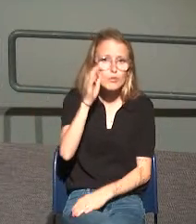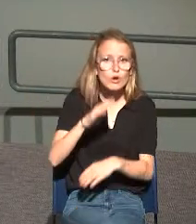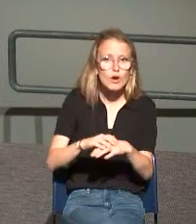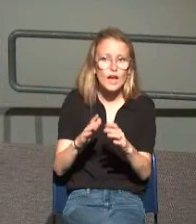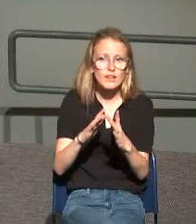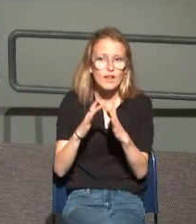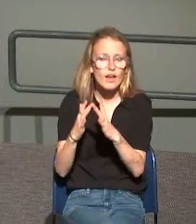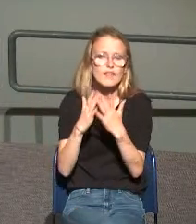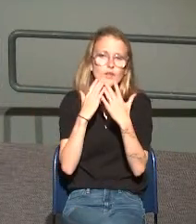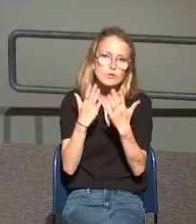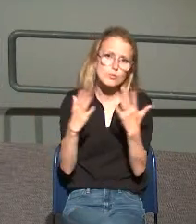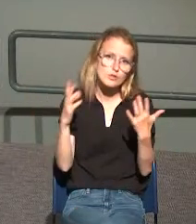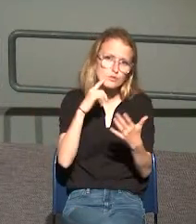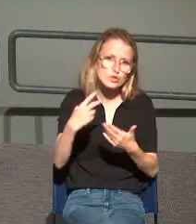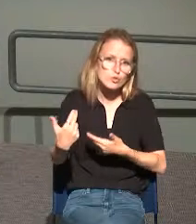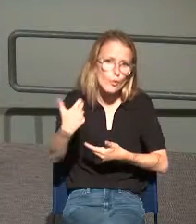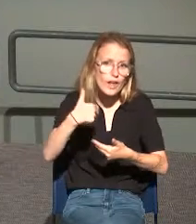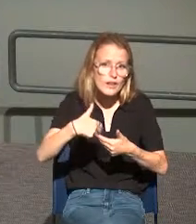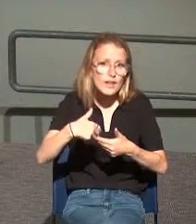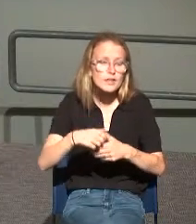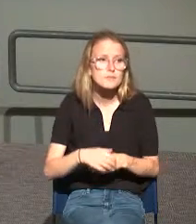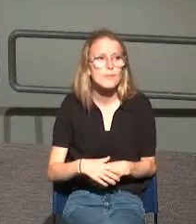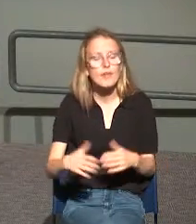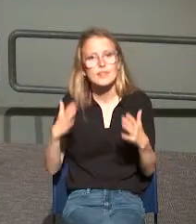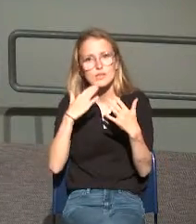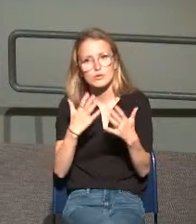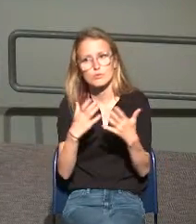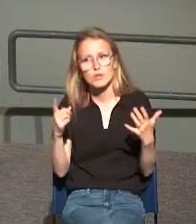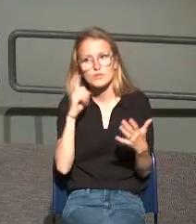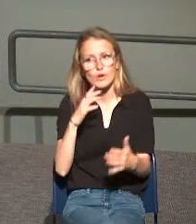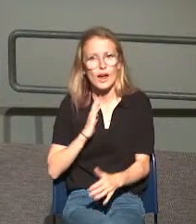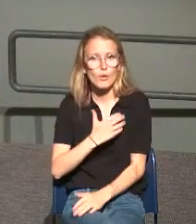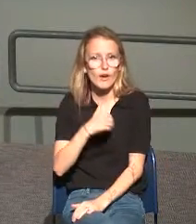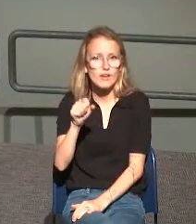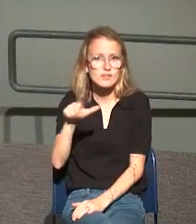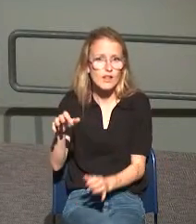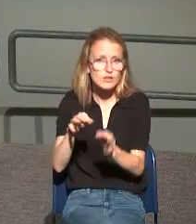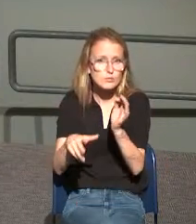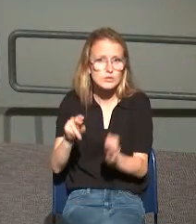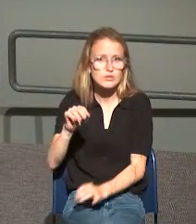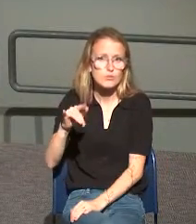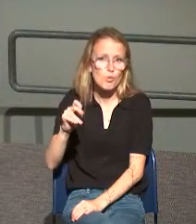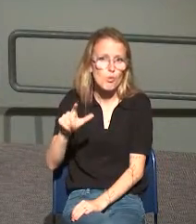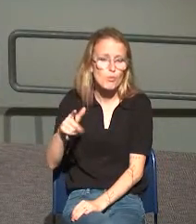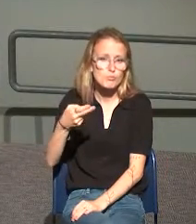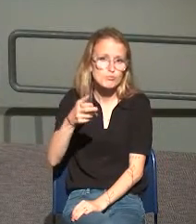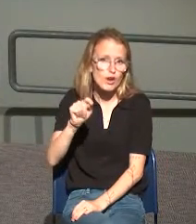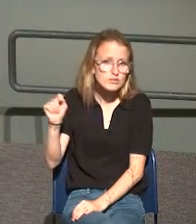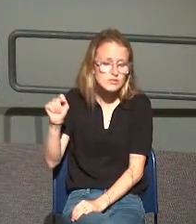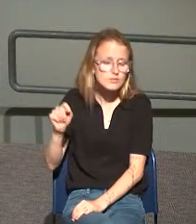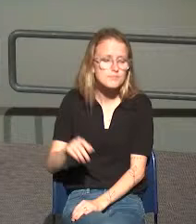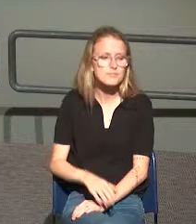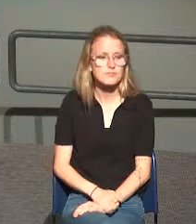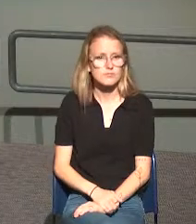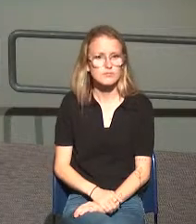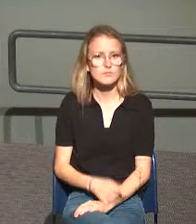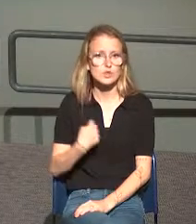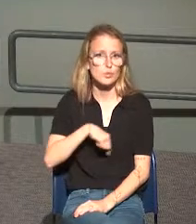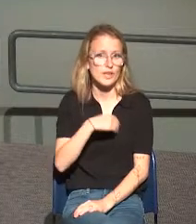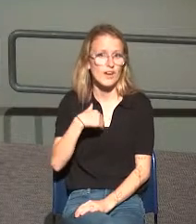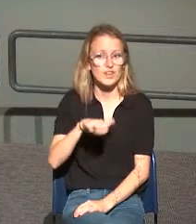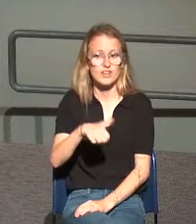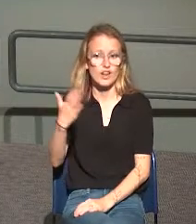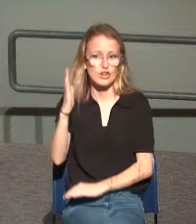So glad you're here. Thank you for joining us. Thank you to our ASL interpreter, Nicole Pratt. We have another one of these lectures coming